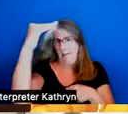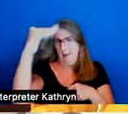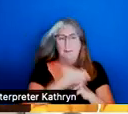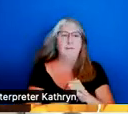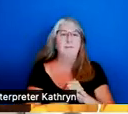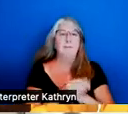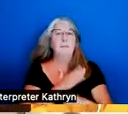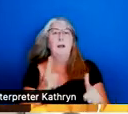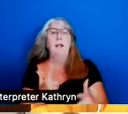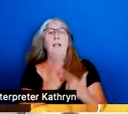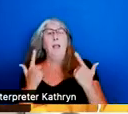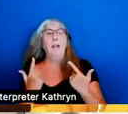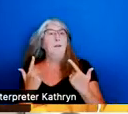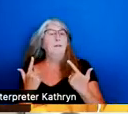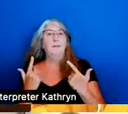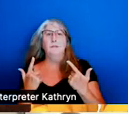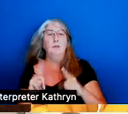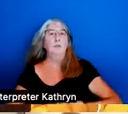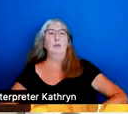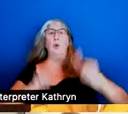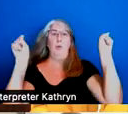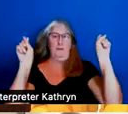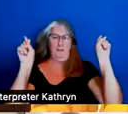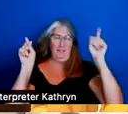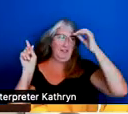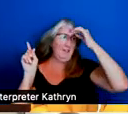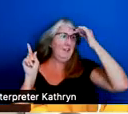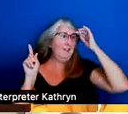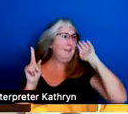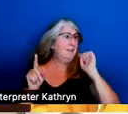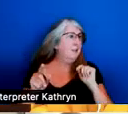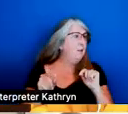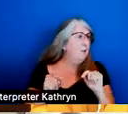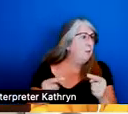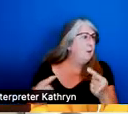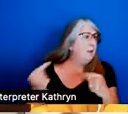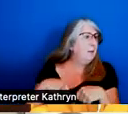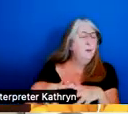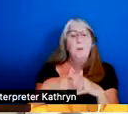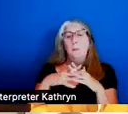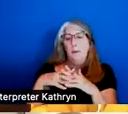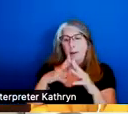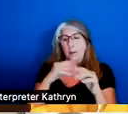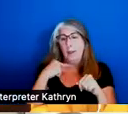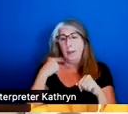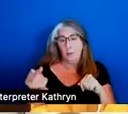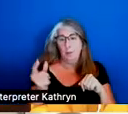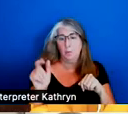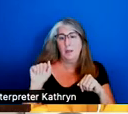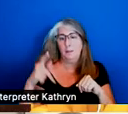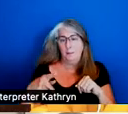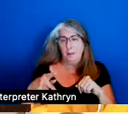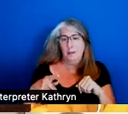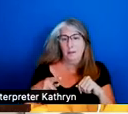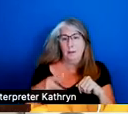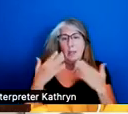My life was totally different in El Salvador to come to America. And I told my auntie, I